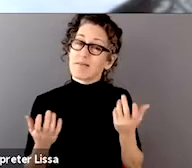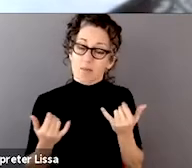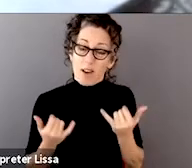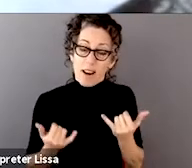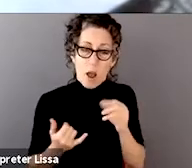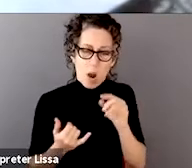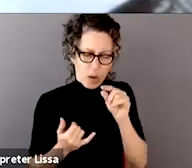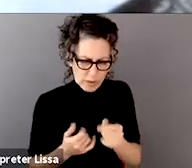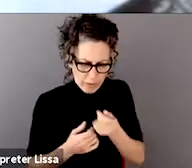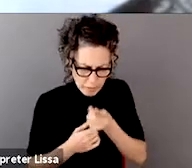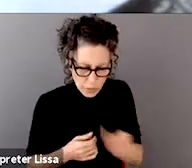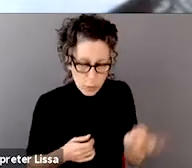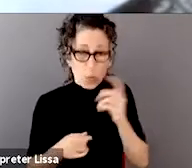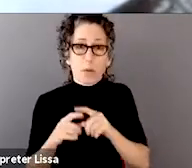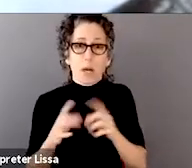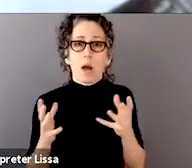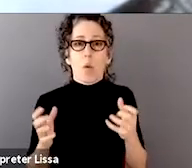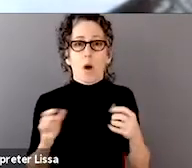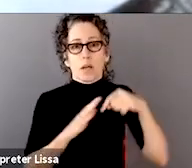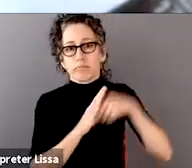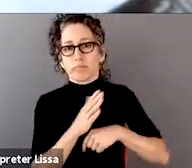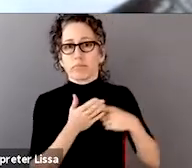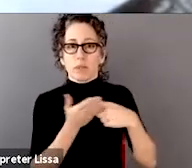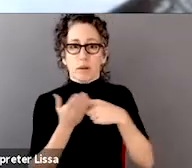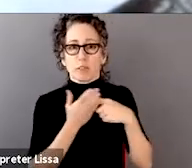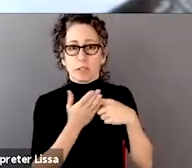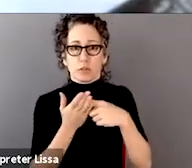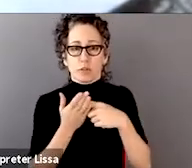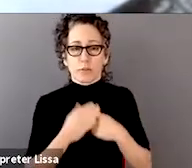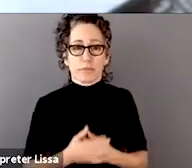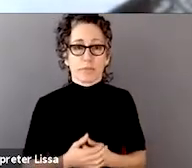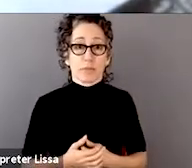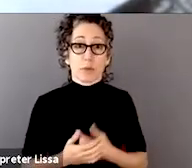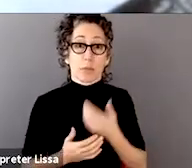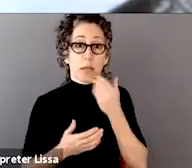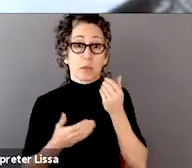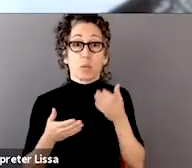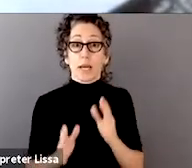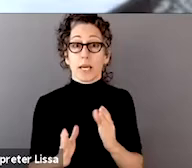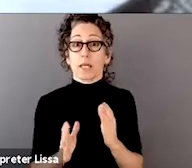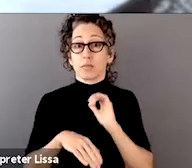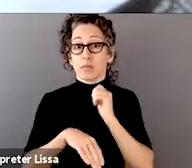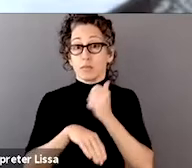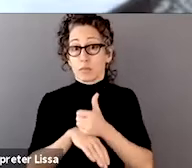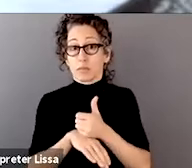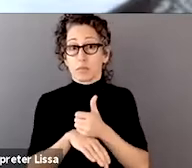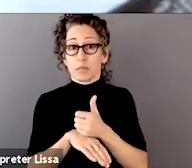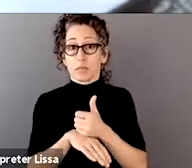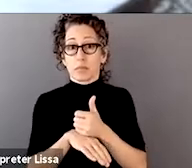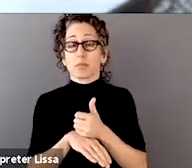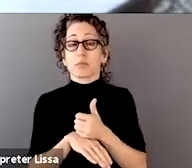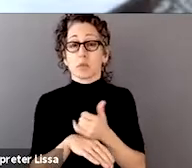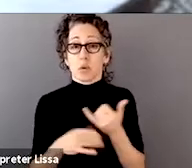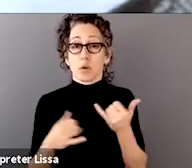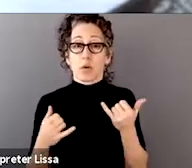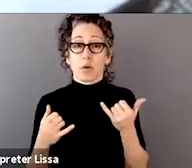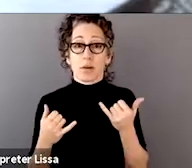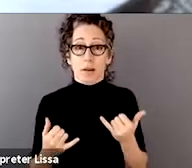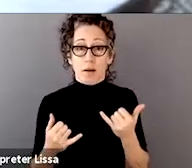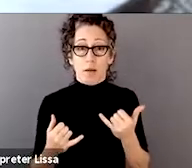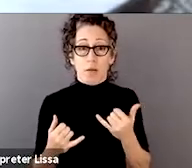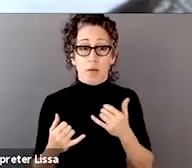the panelists. And so I think maybe the best way to do that, since I gave the introduction that was sort of all of